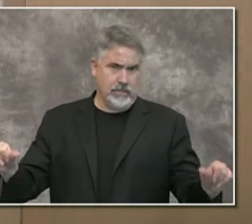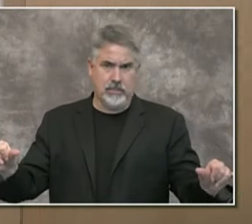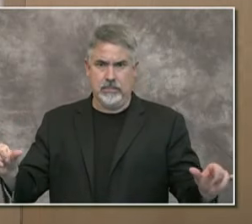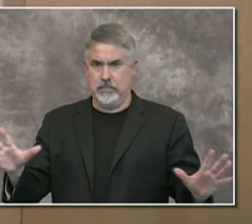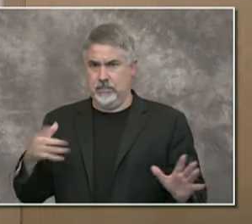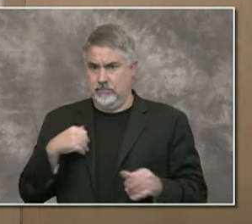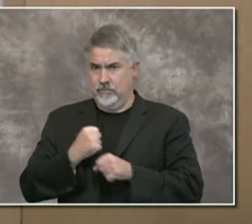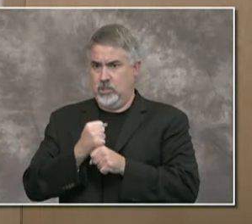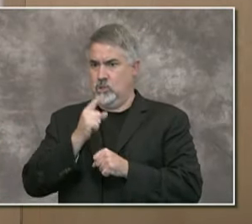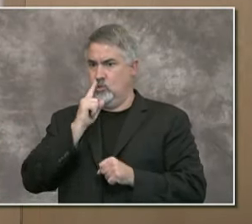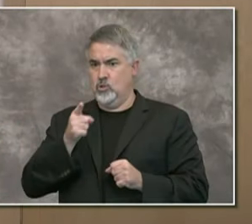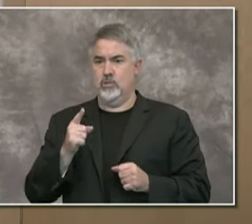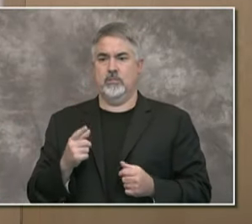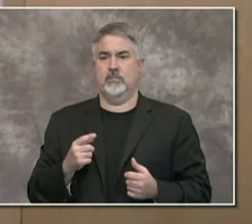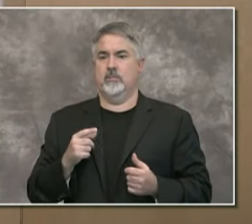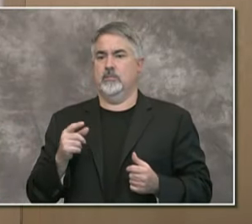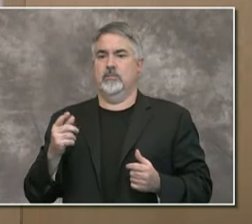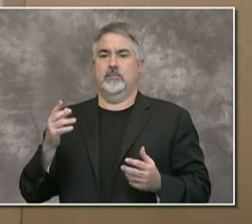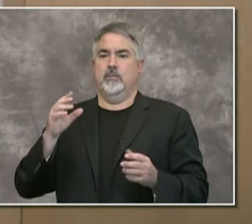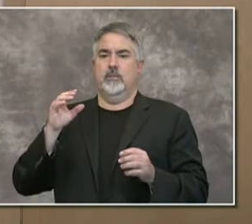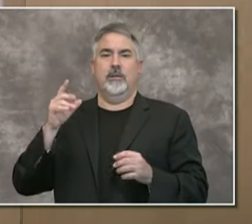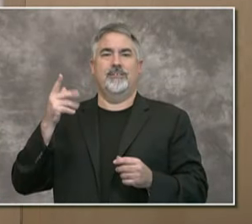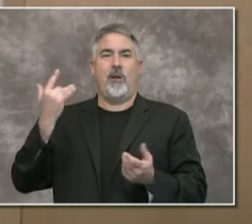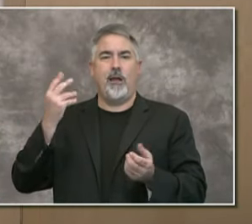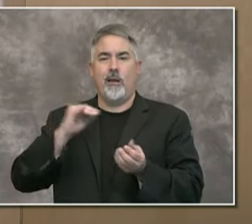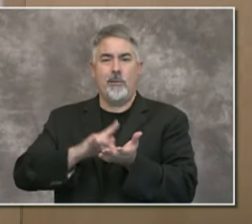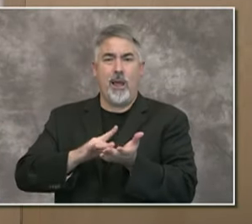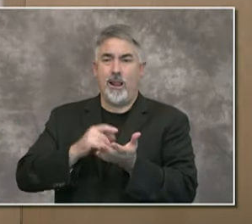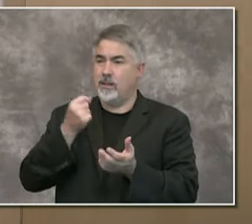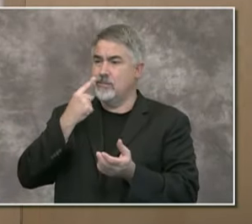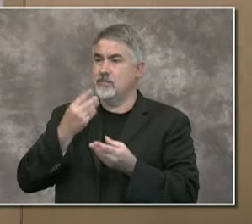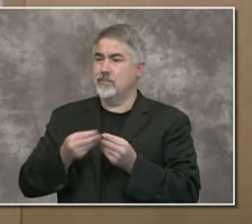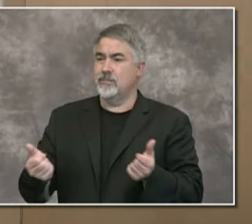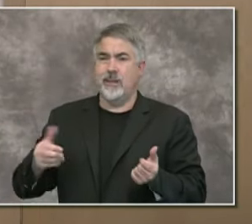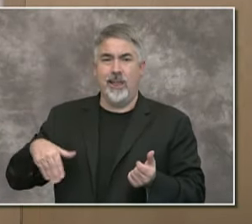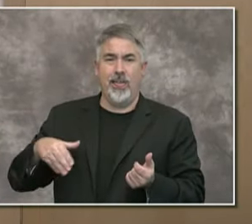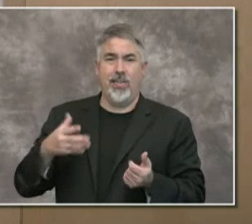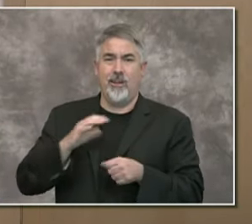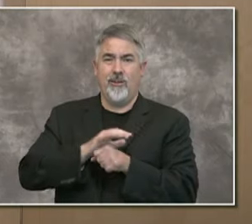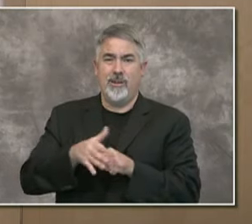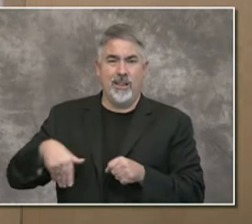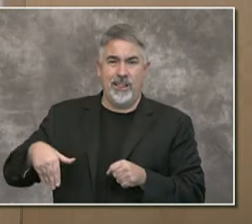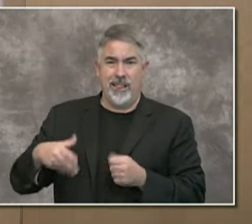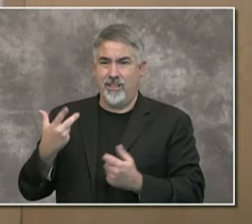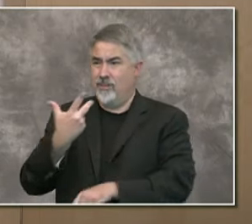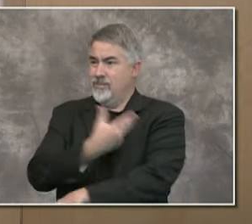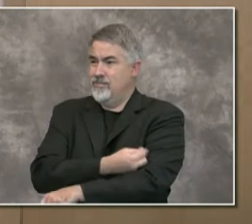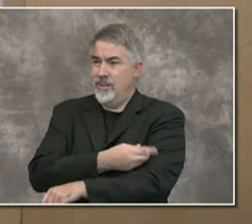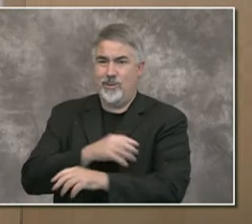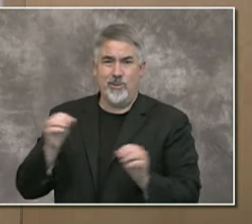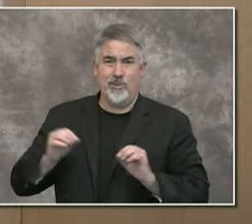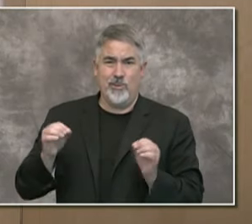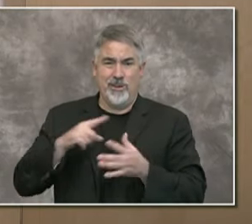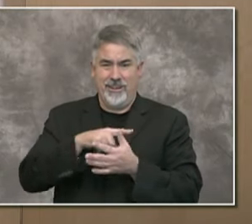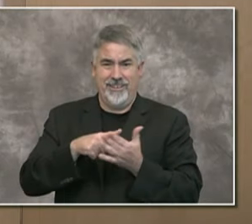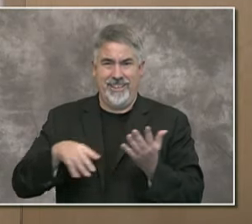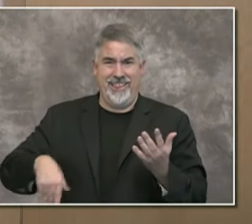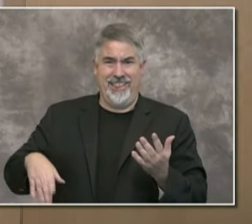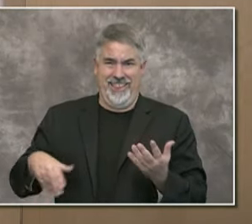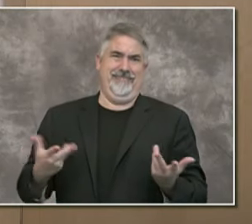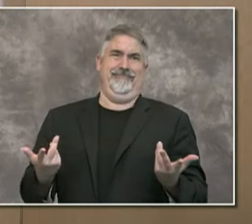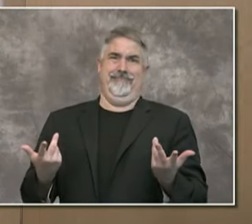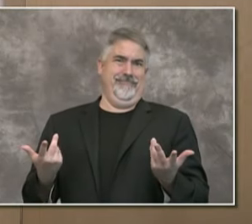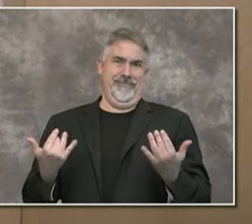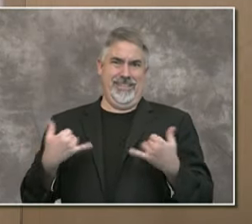no antiviral medication. And there are no vaccines for COVID-19. So everything we